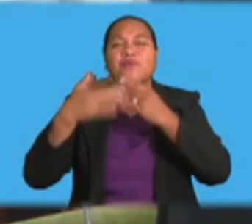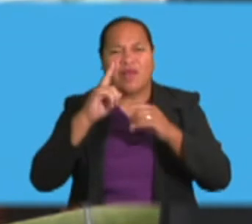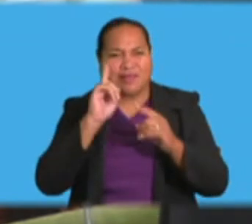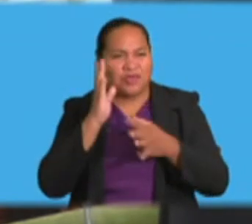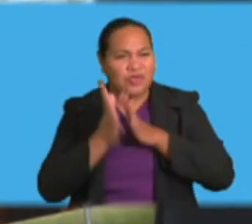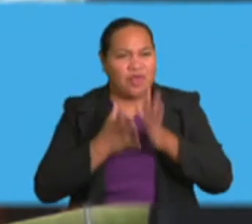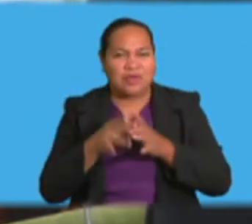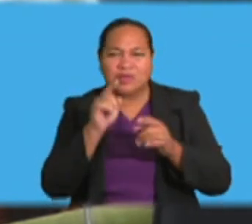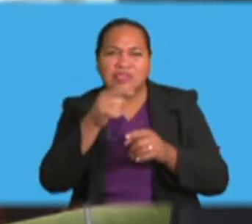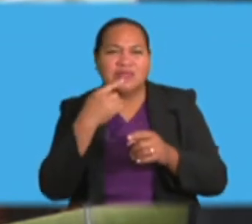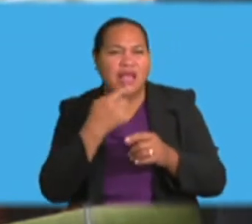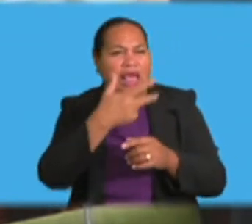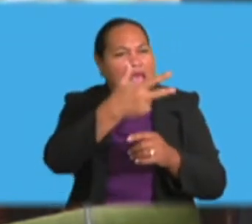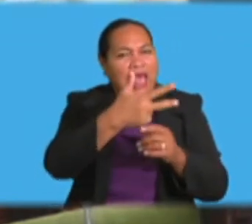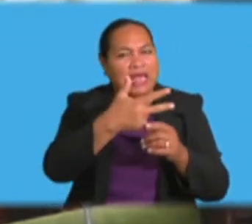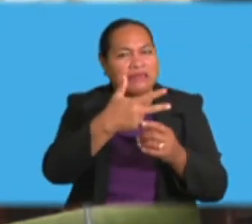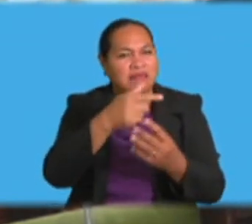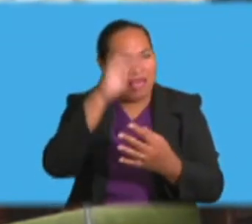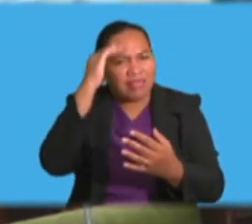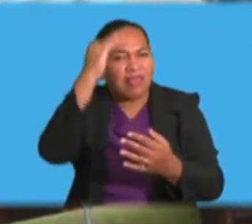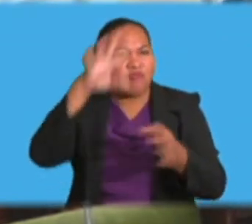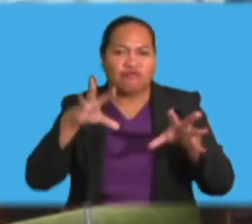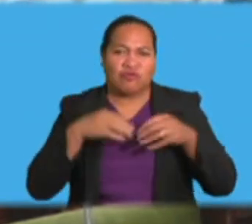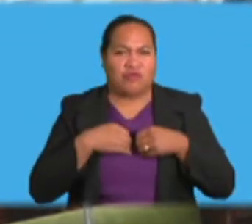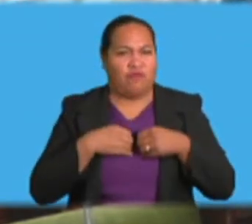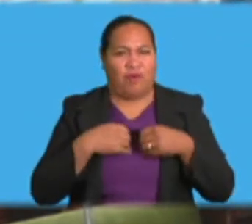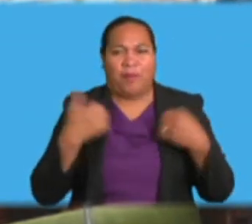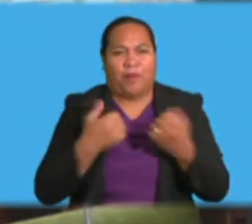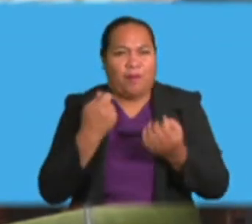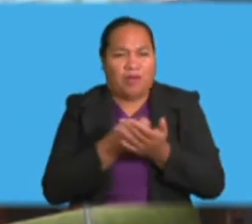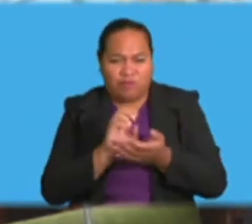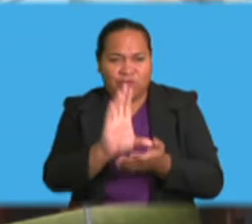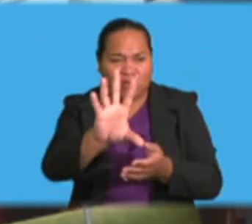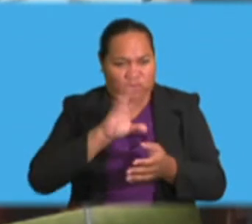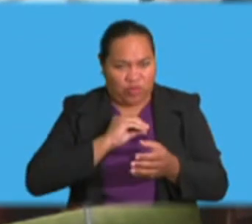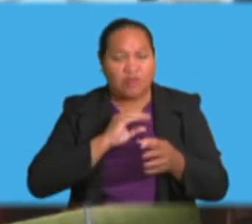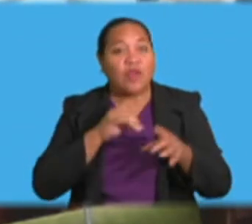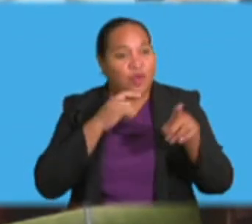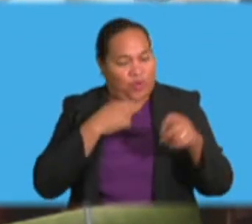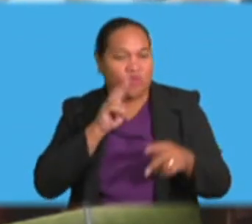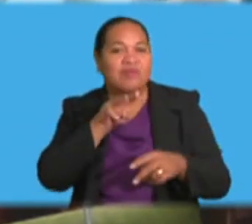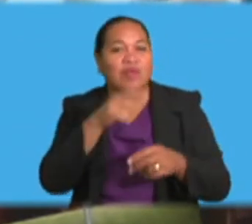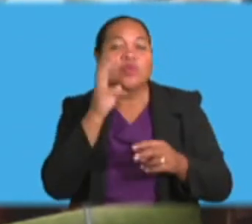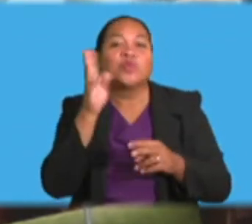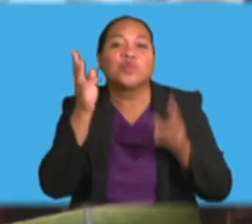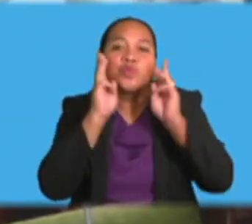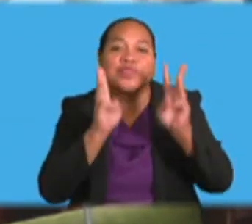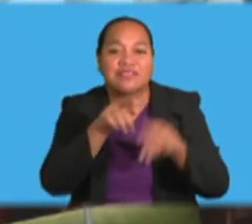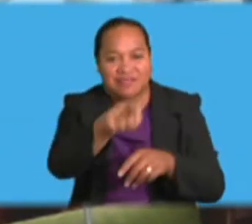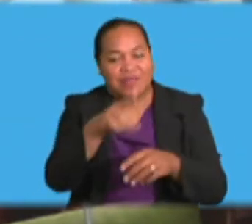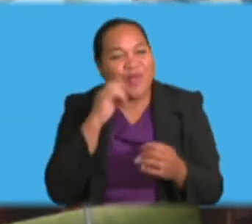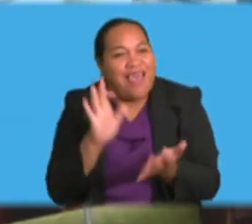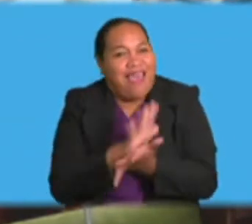that received over $340,000. We were personally there, Madam Speaker, in Drasa to witness firsthand the joy and appreciation on the faces of the